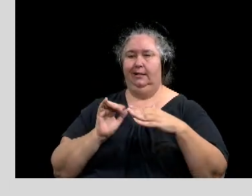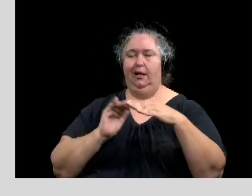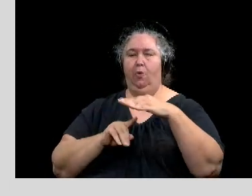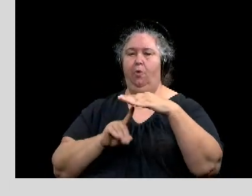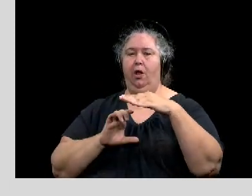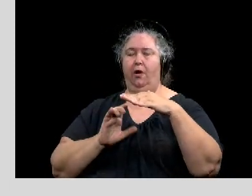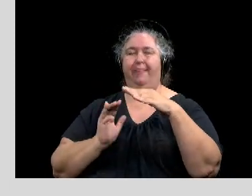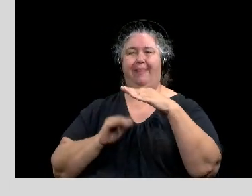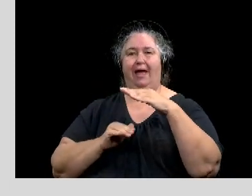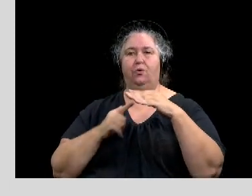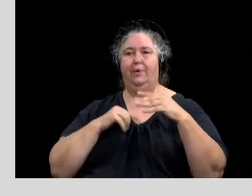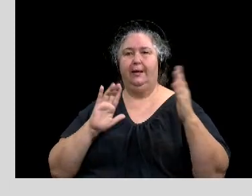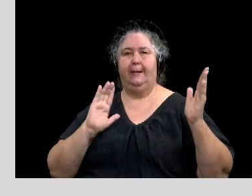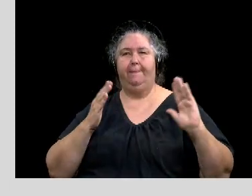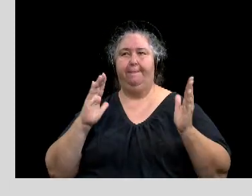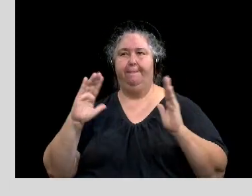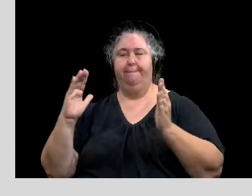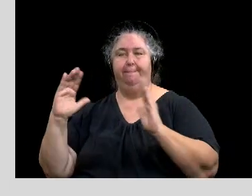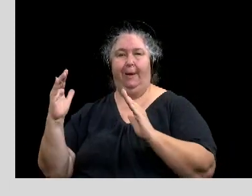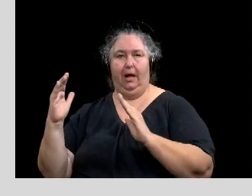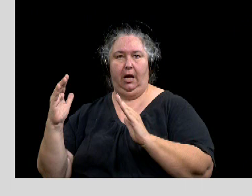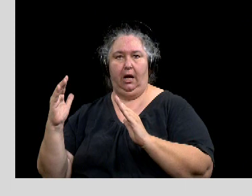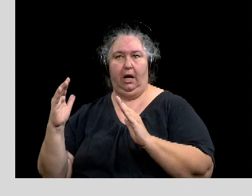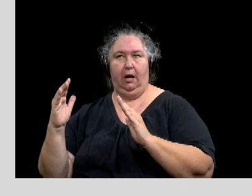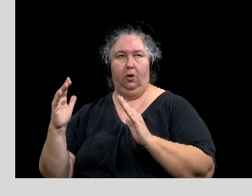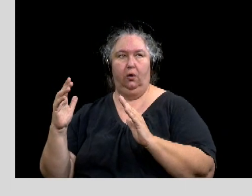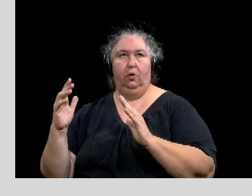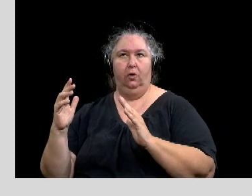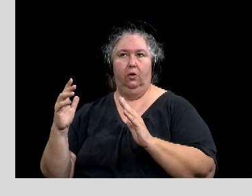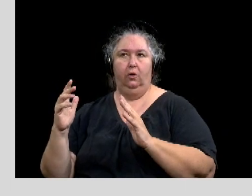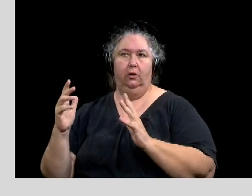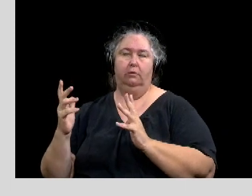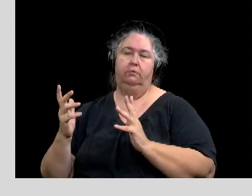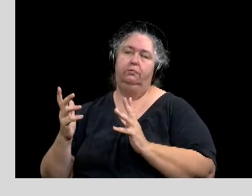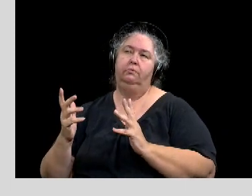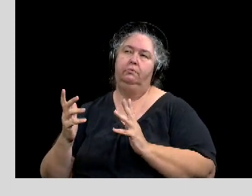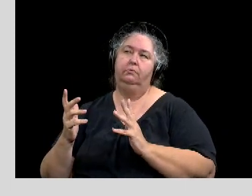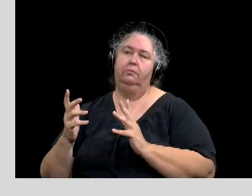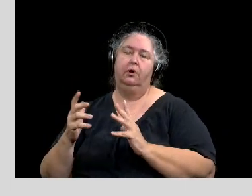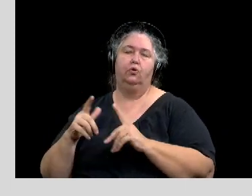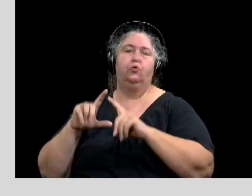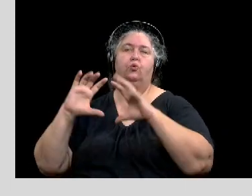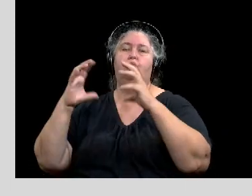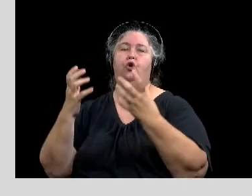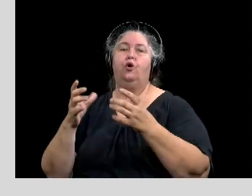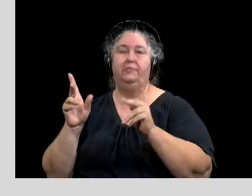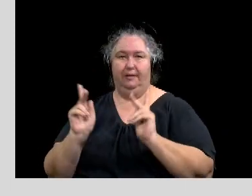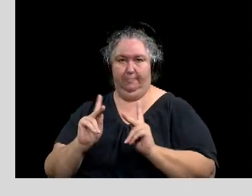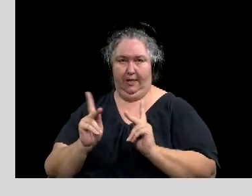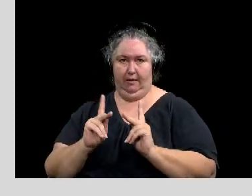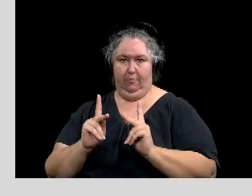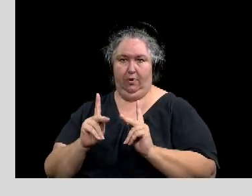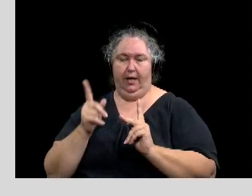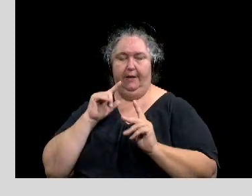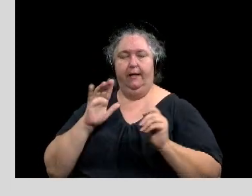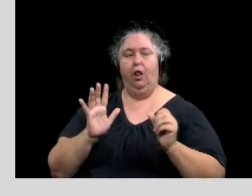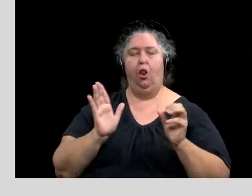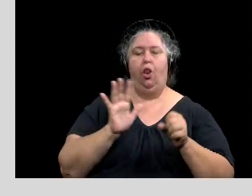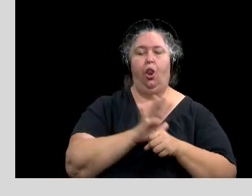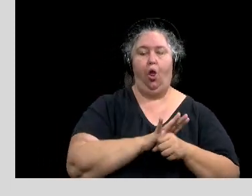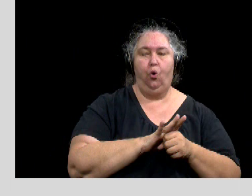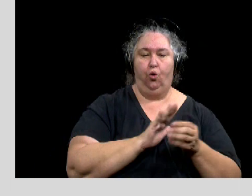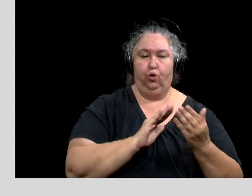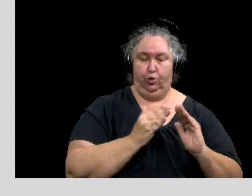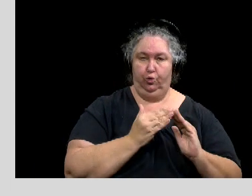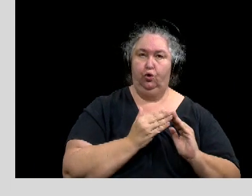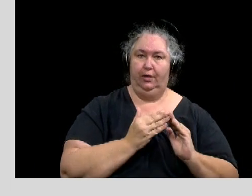that we can compare huge groups of people and then local communities